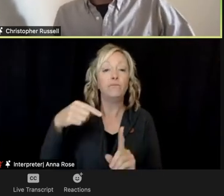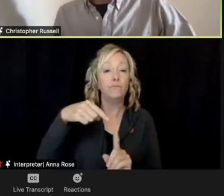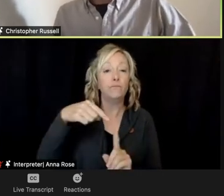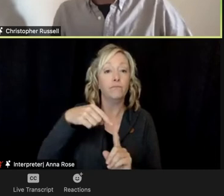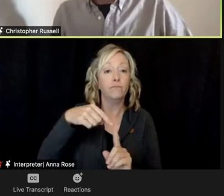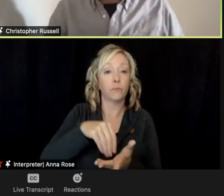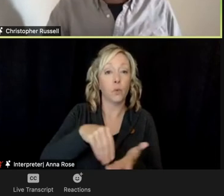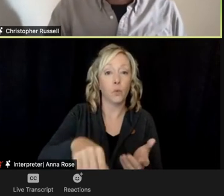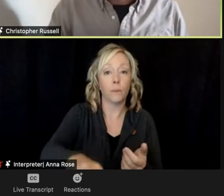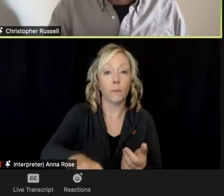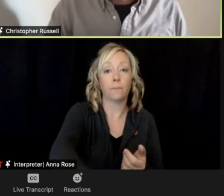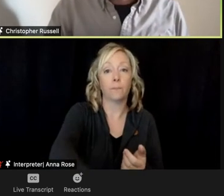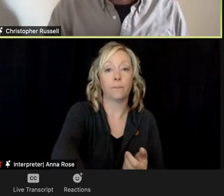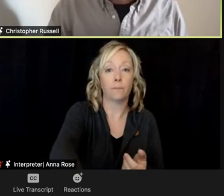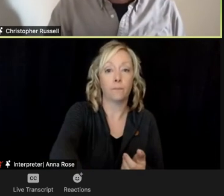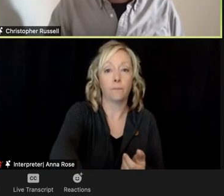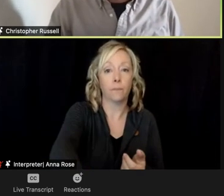I saw in